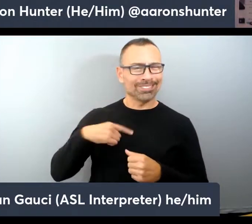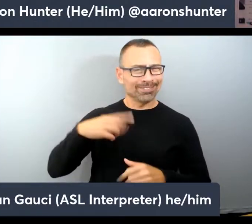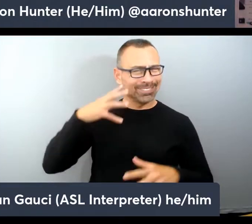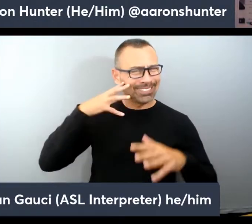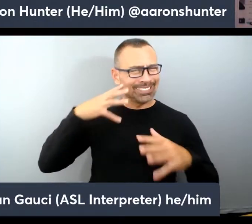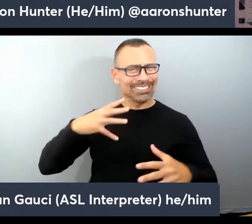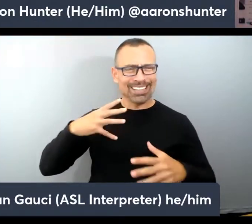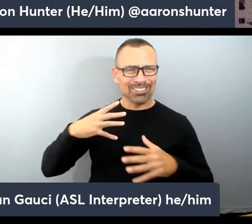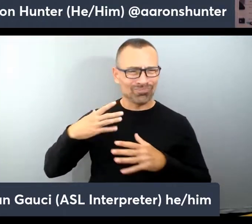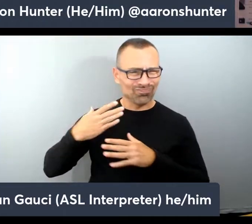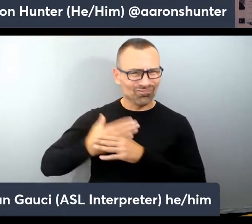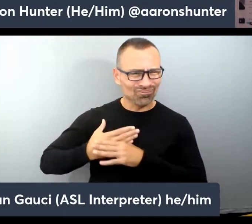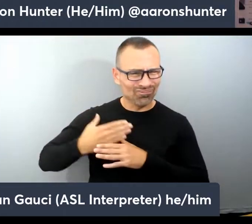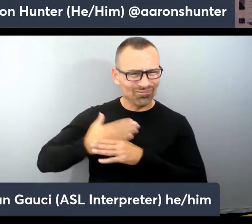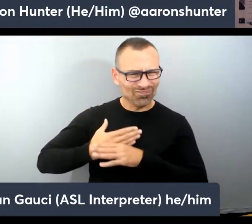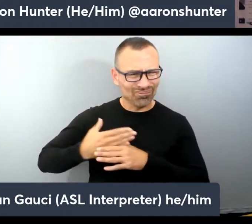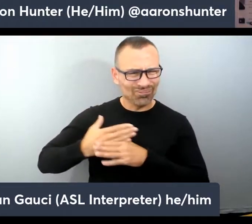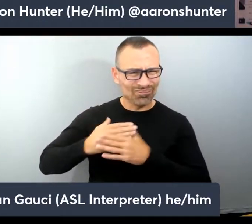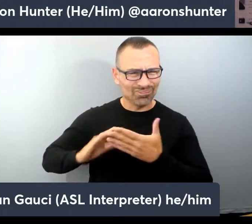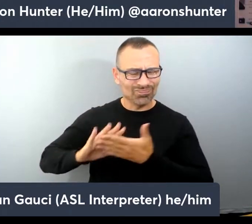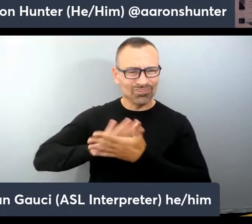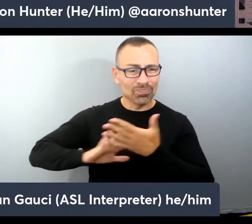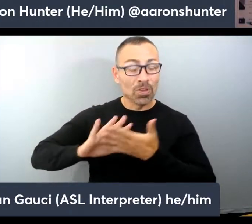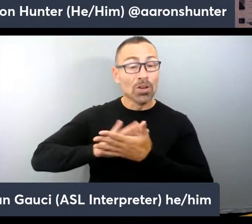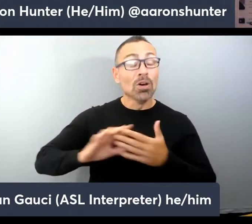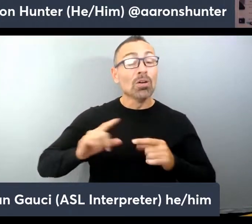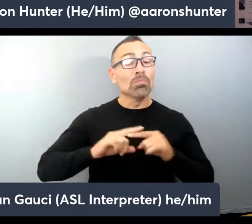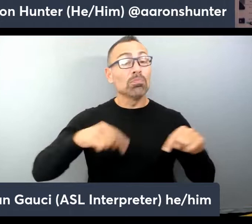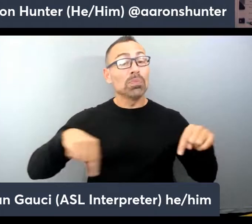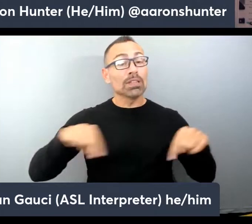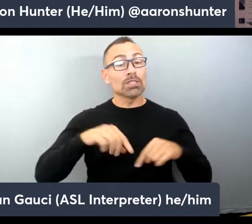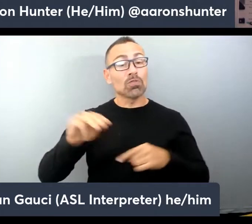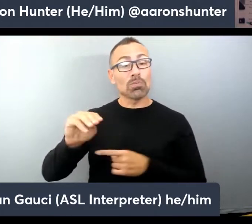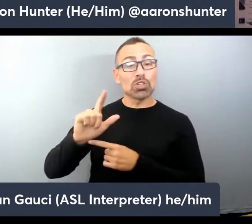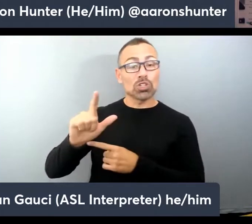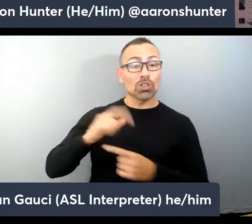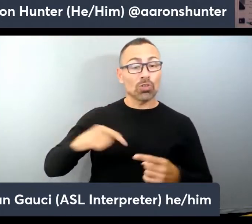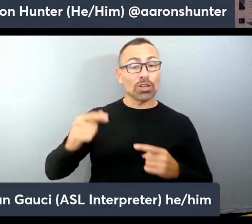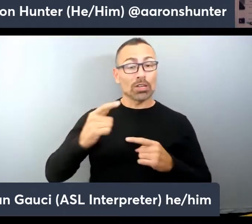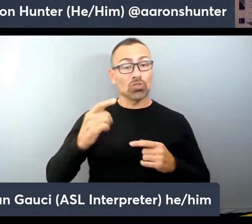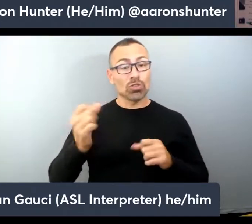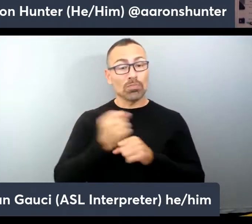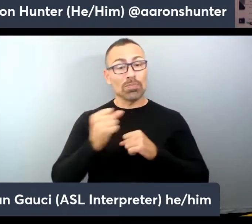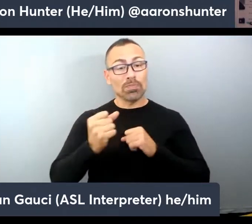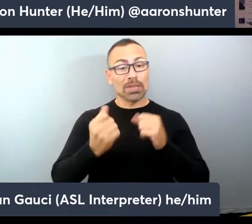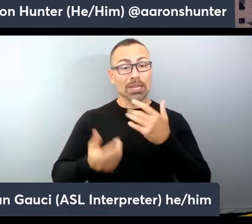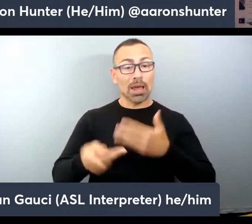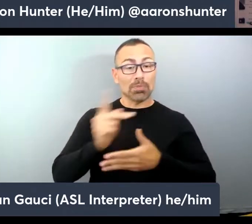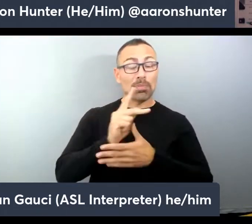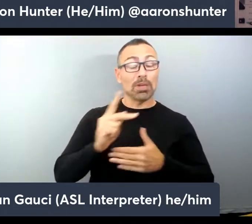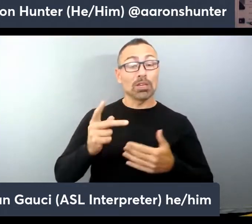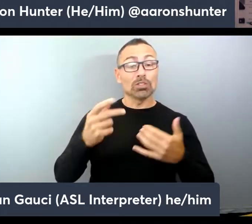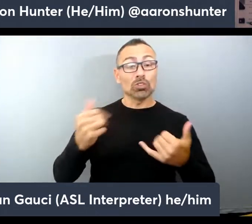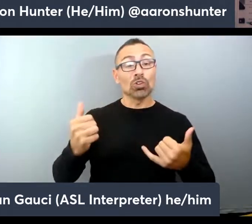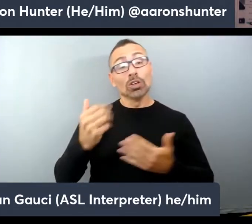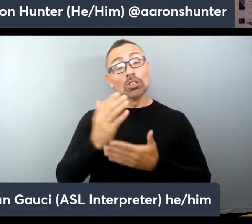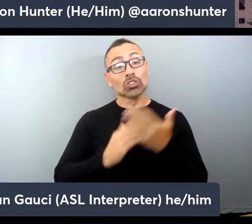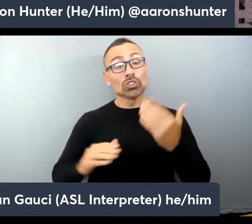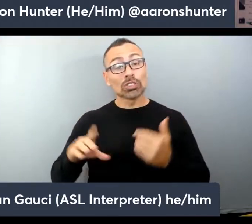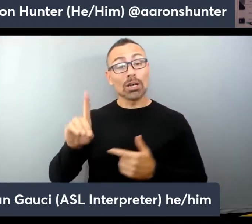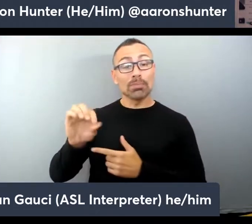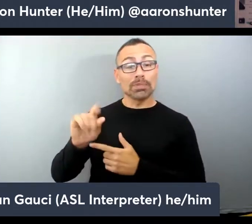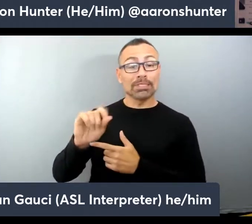production. So we've all heard about, the challenge like building